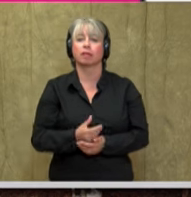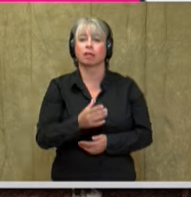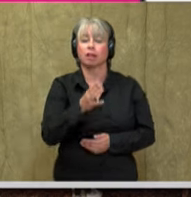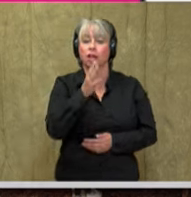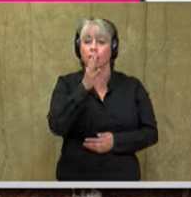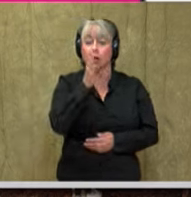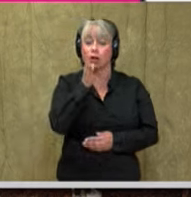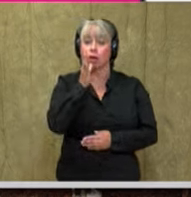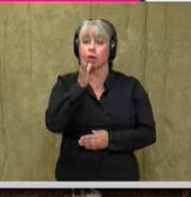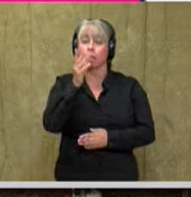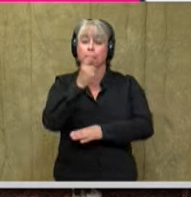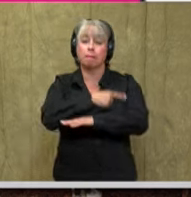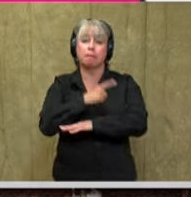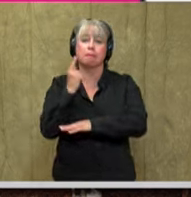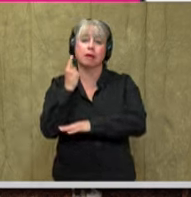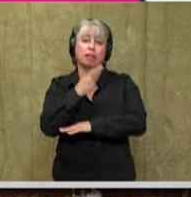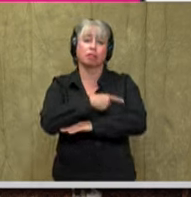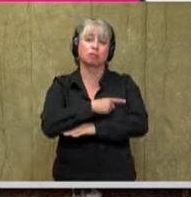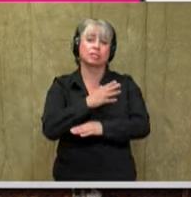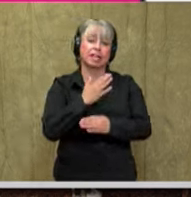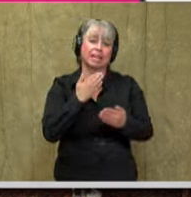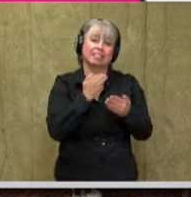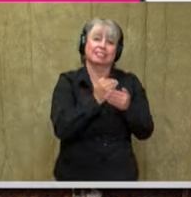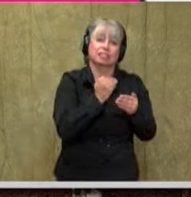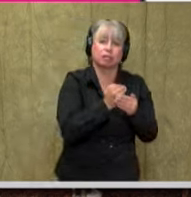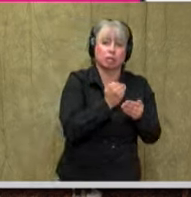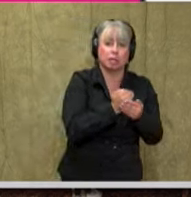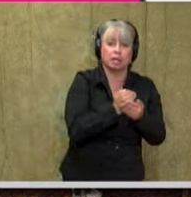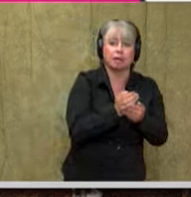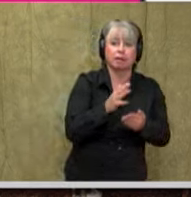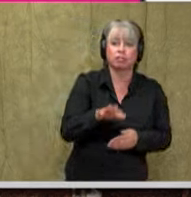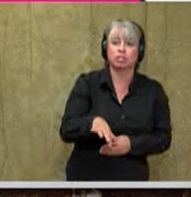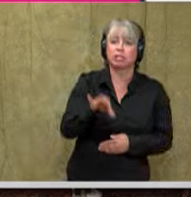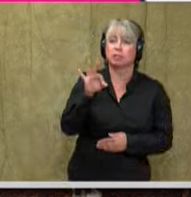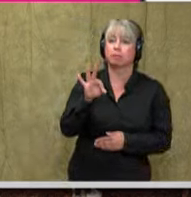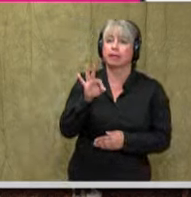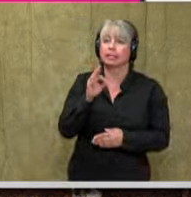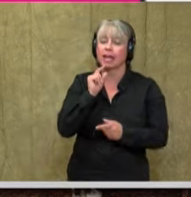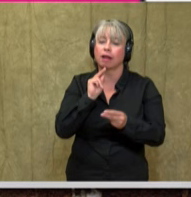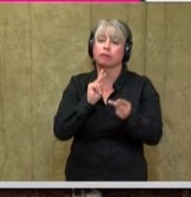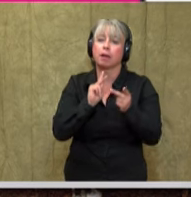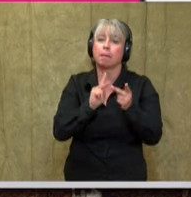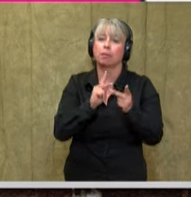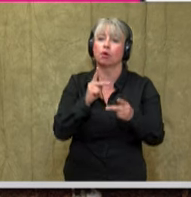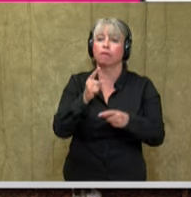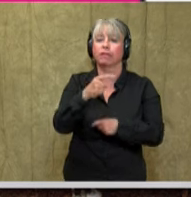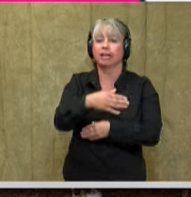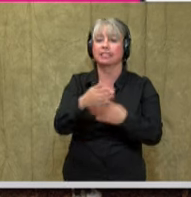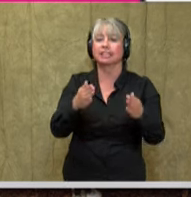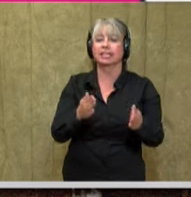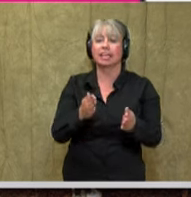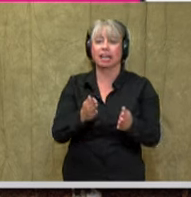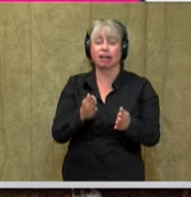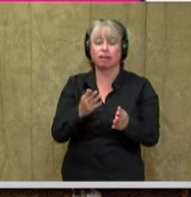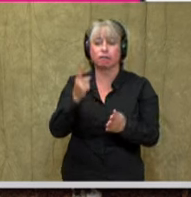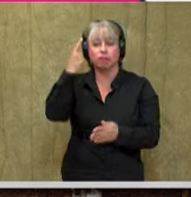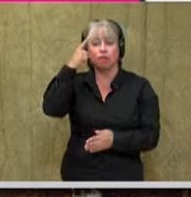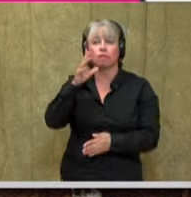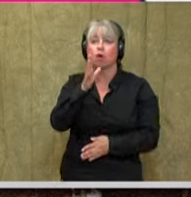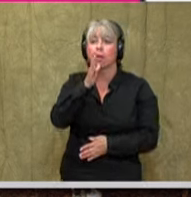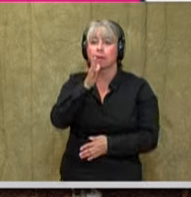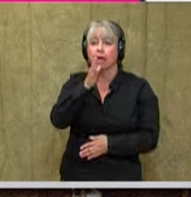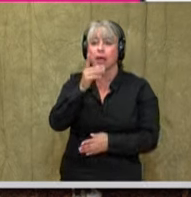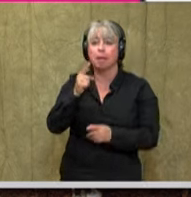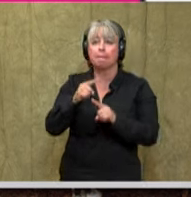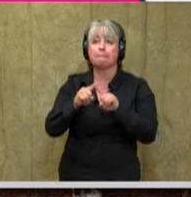coming up, so Bailey wants to, she's picked out the perfect Mother's Day gift for her mom, but she wants to find the volume of